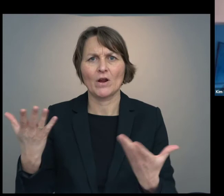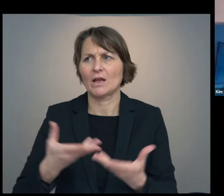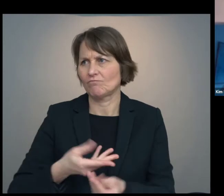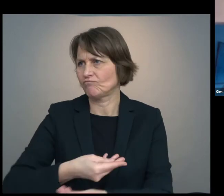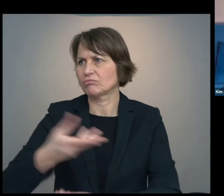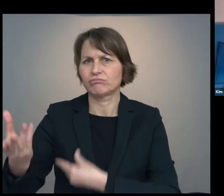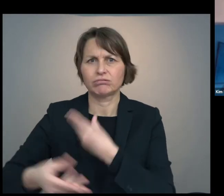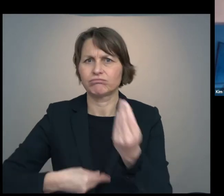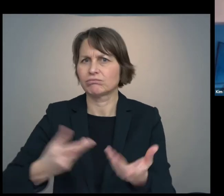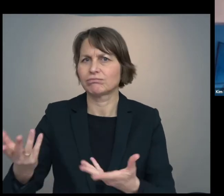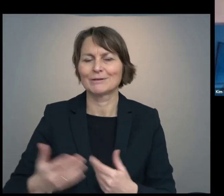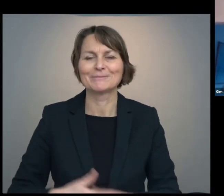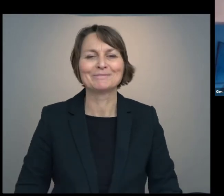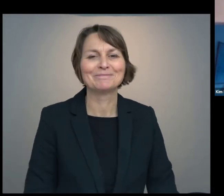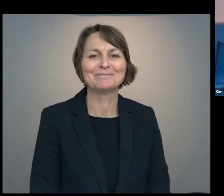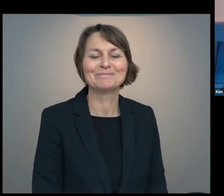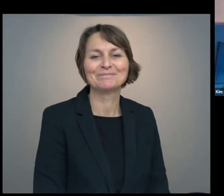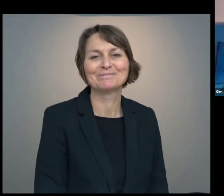the free version.